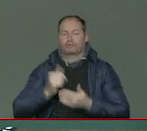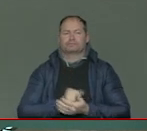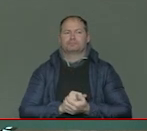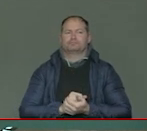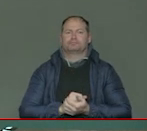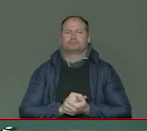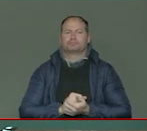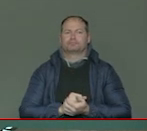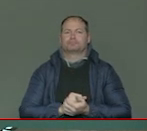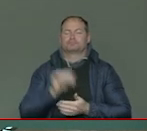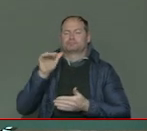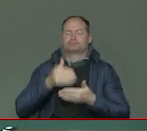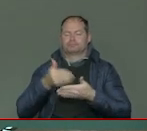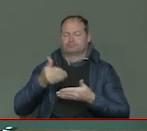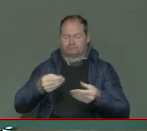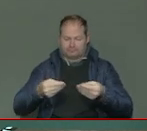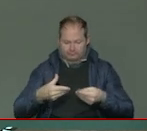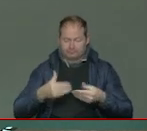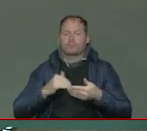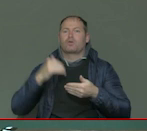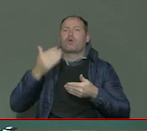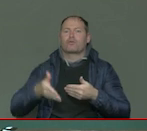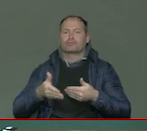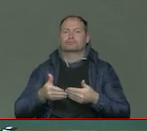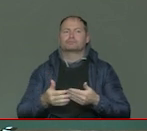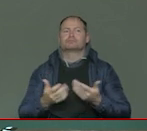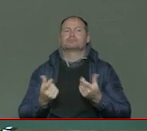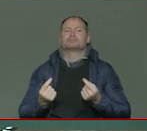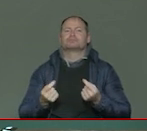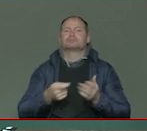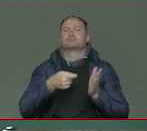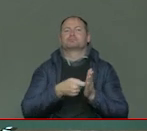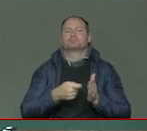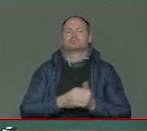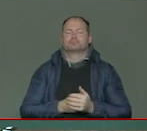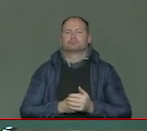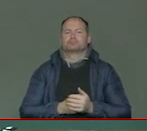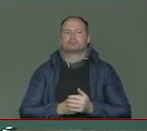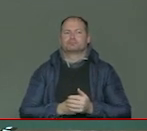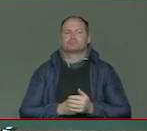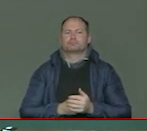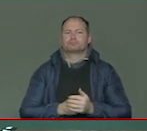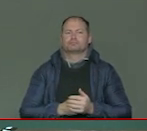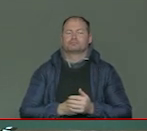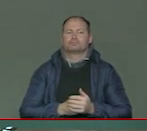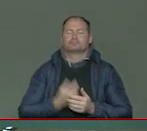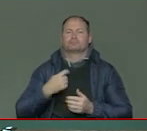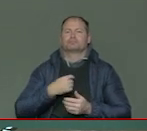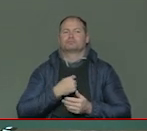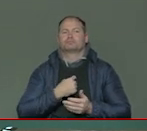was received. So if he made a purchase with a debit card, it must be recorded in